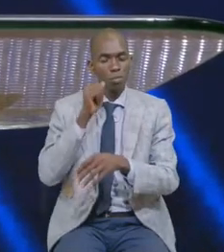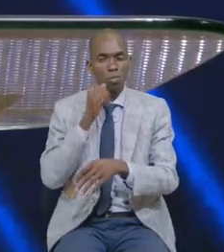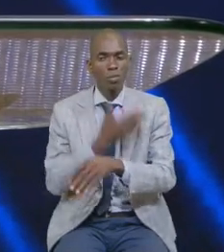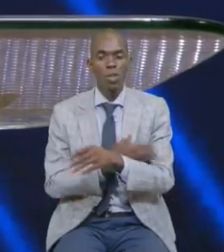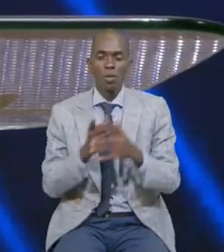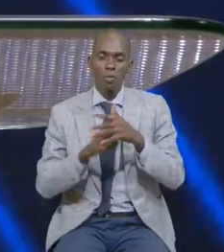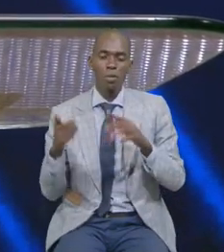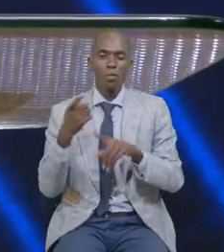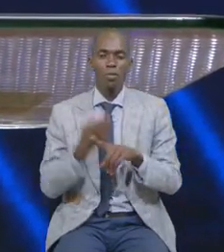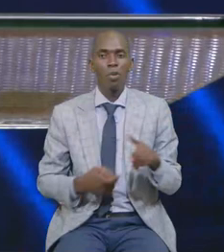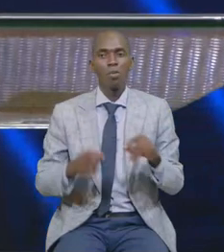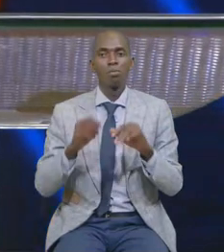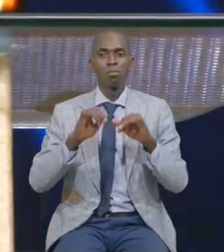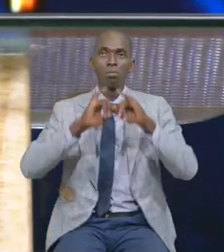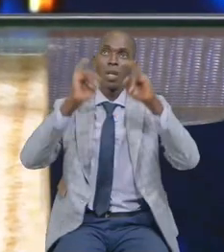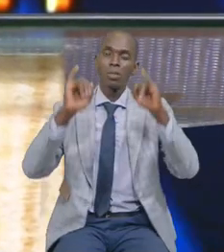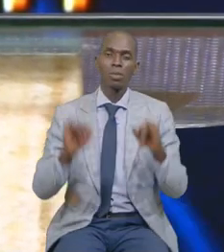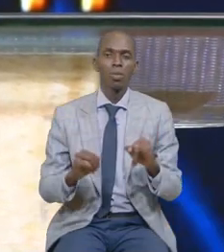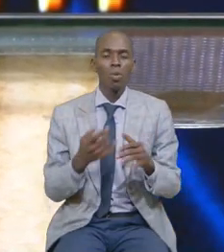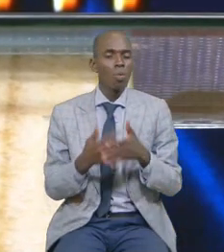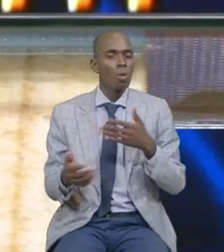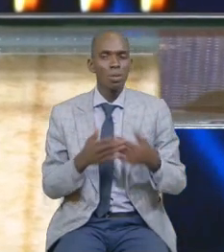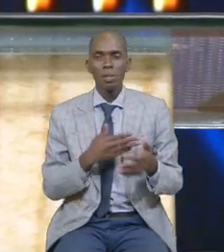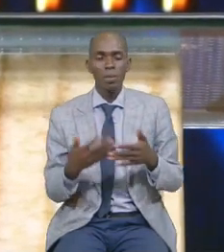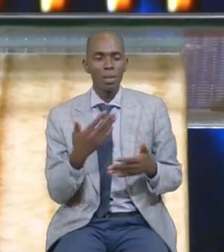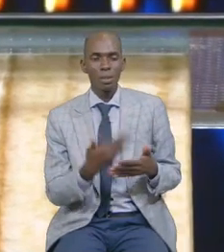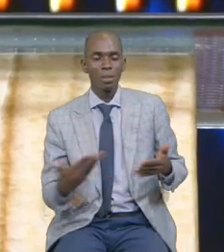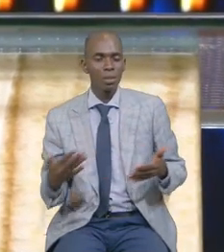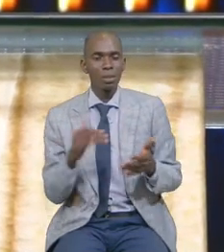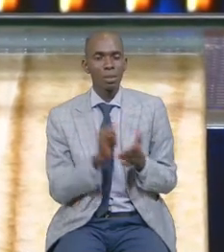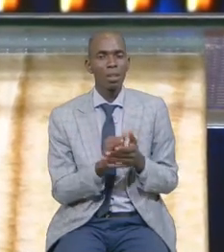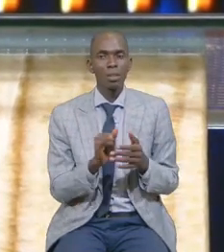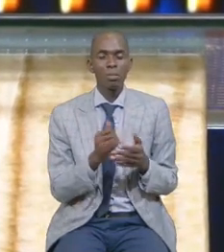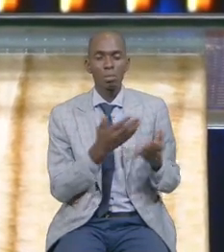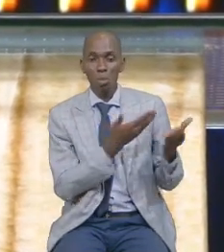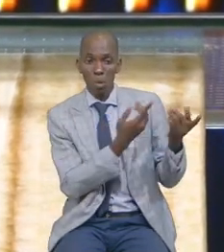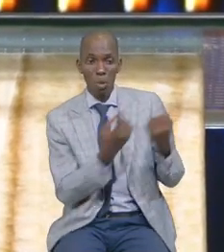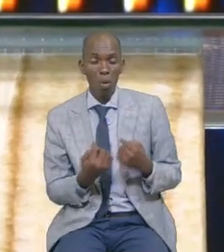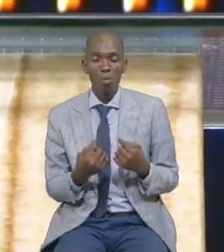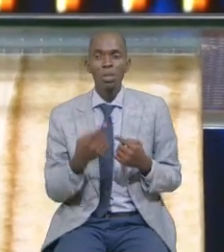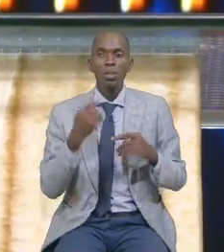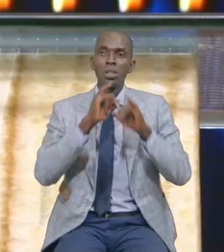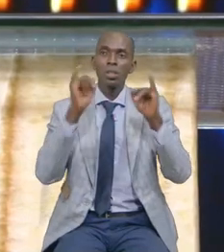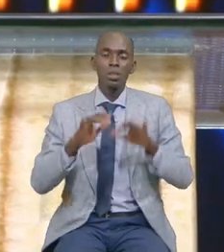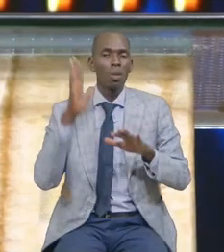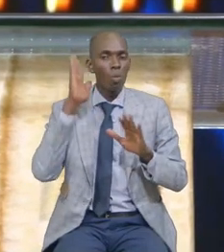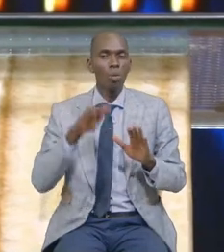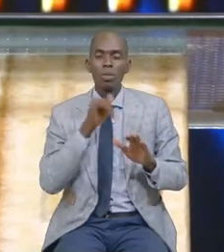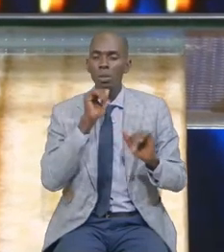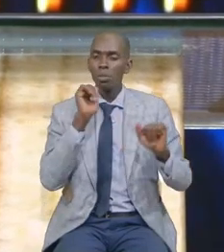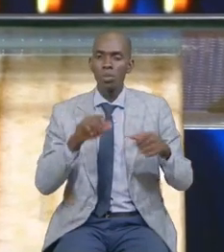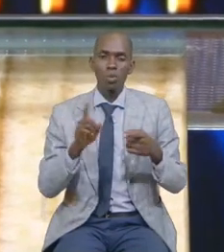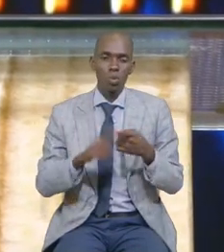idolatry you know whatever threats come those idolators will not be able to hurt you therefore flee